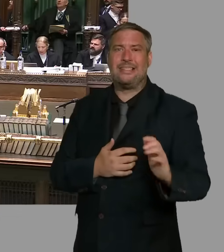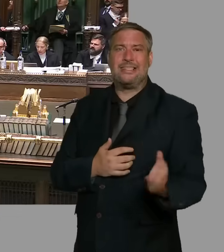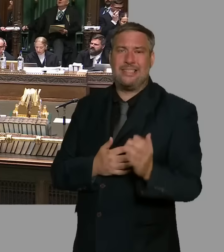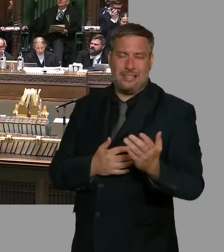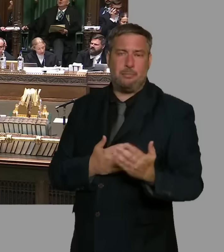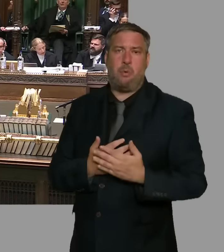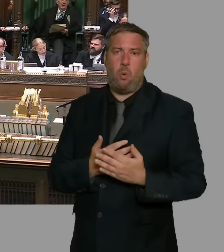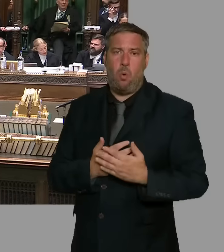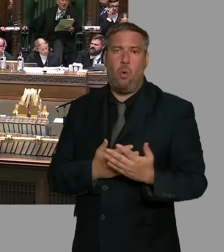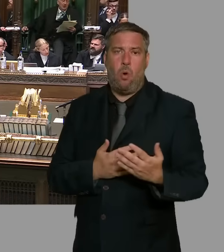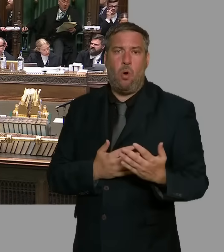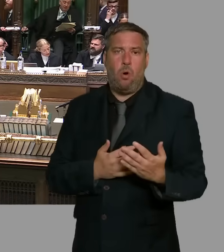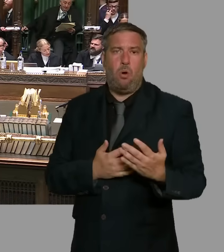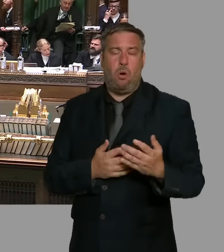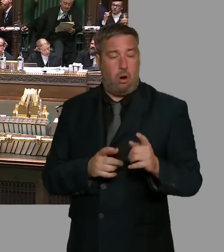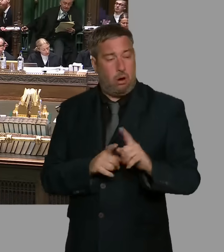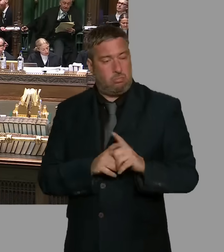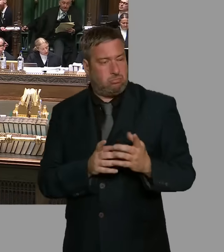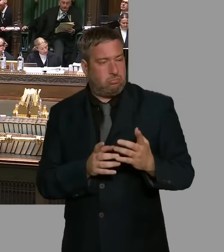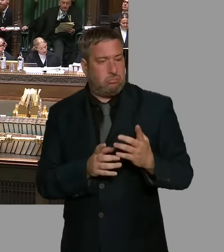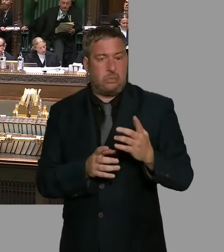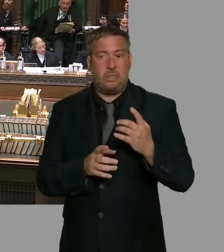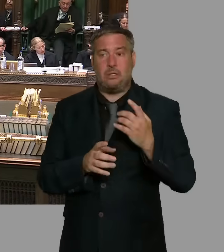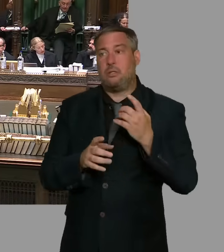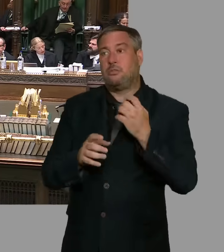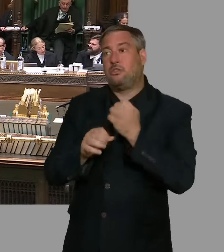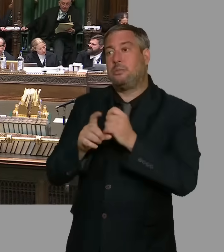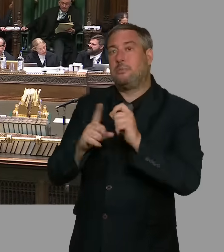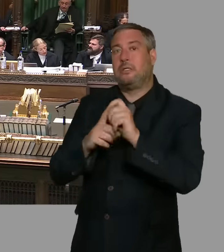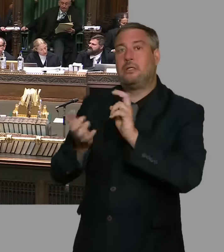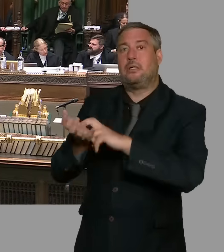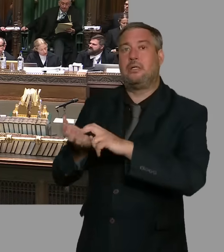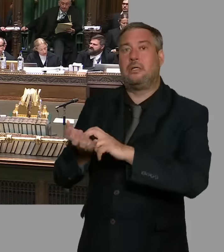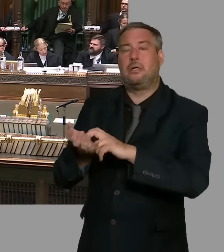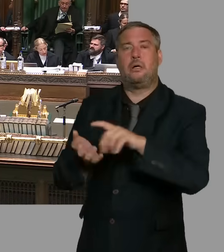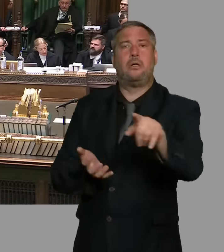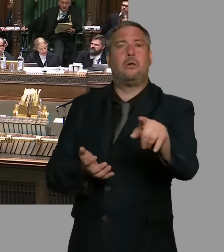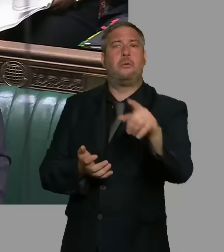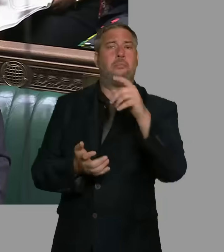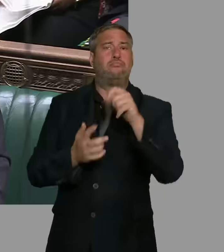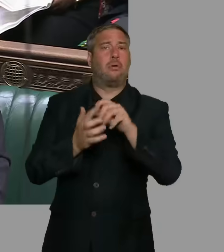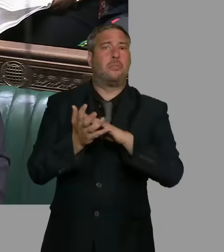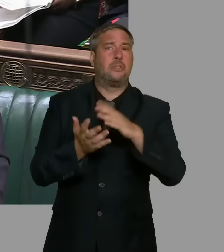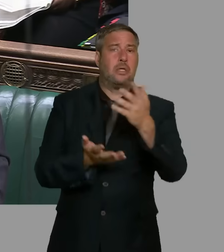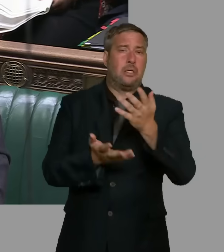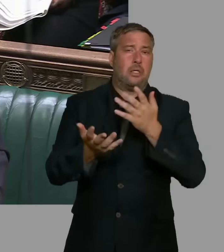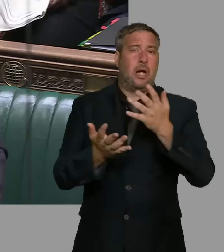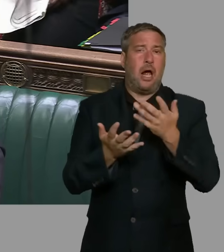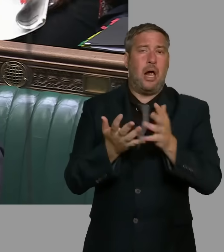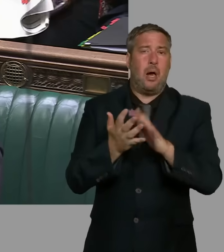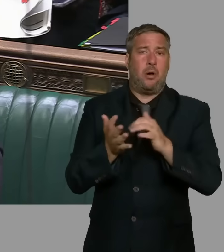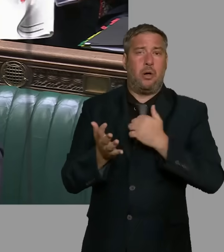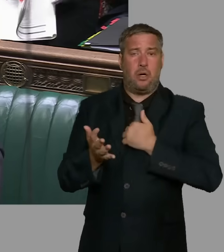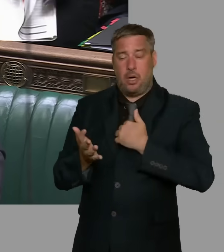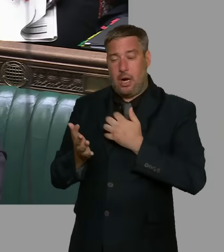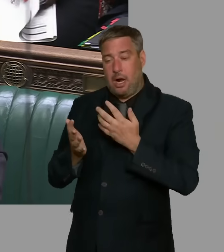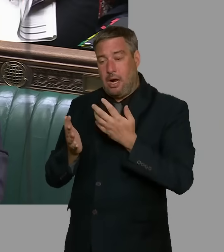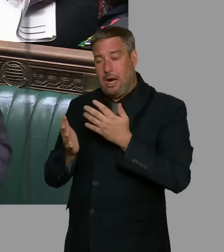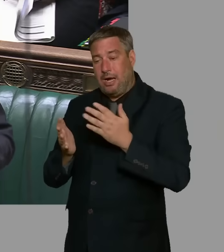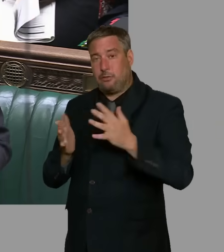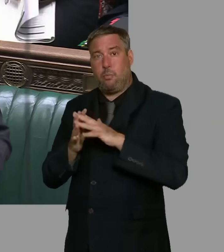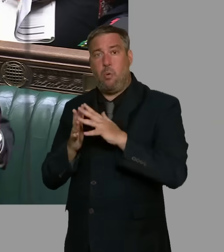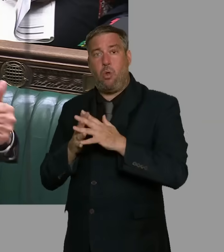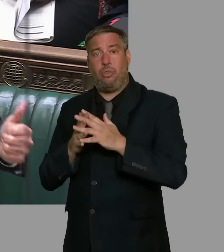deserve? Well, Mr. Speaker, I'm very pleased we've made progress on the NHS. We promised 2 million extra appointments in the first year of a Labour